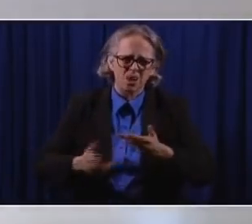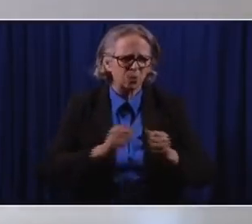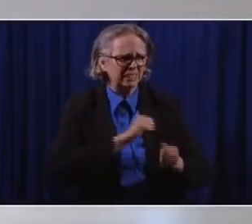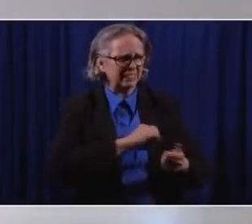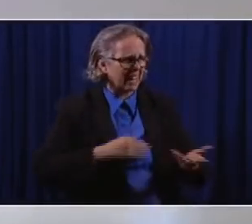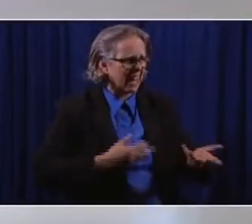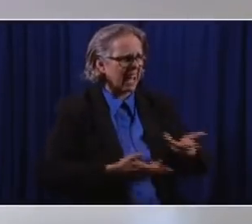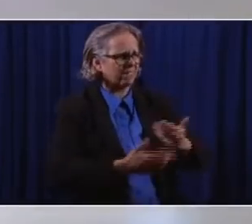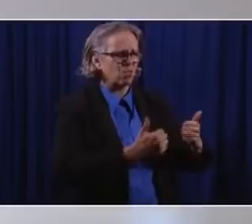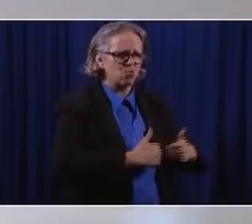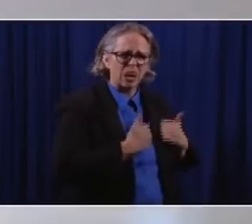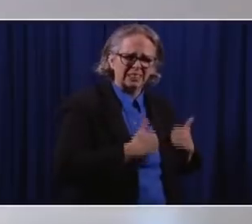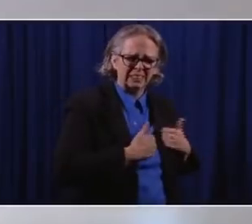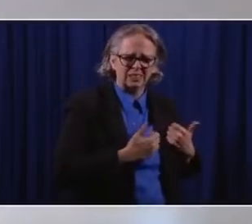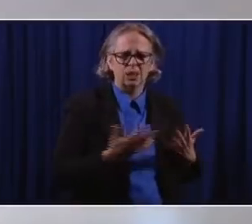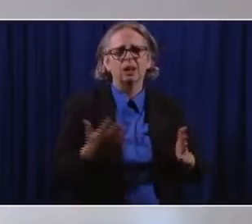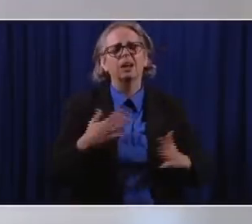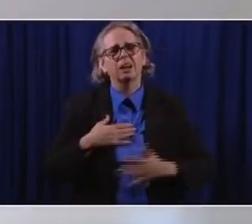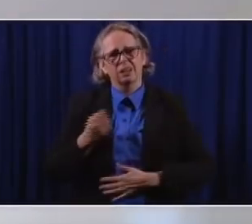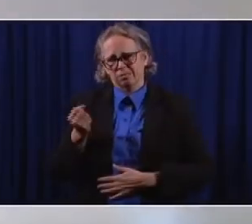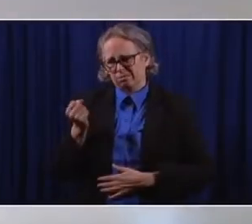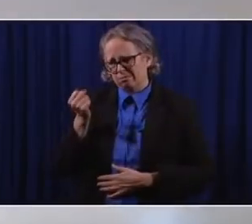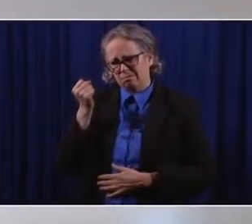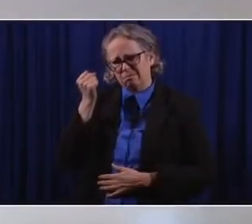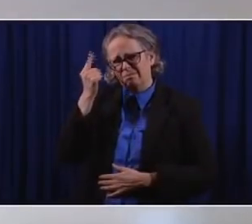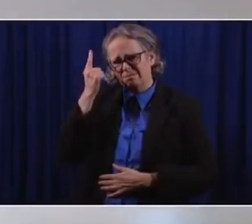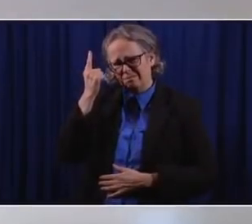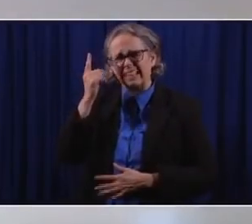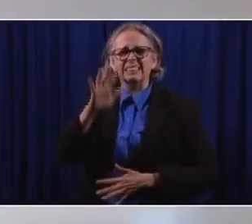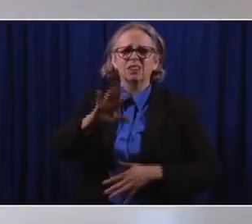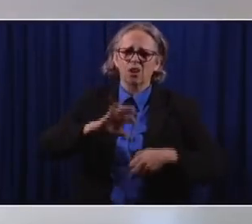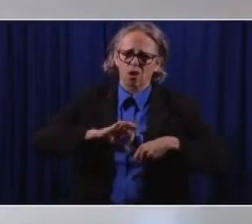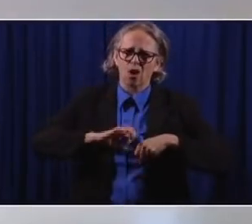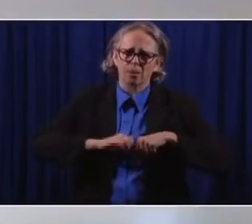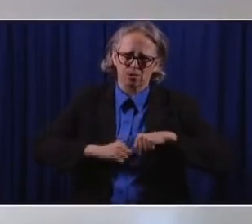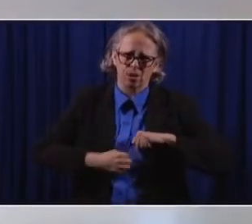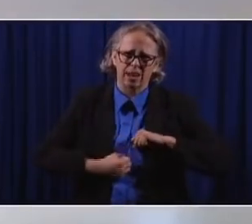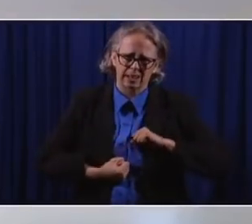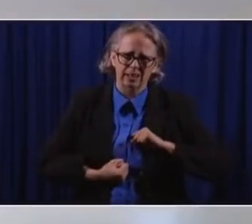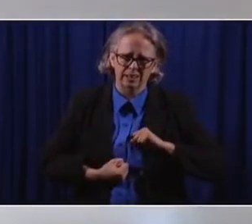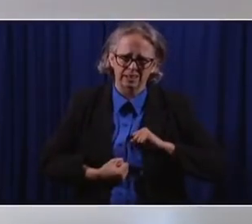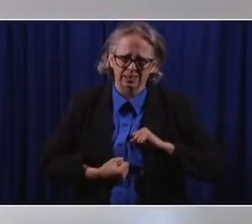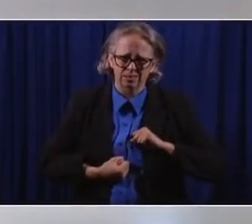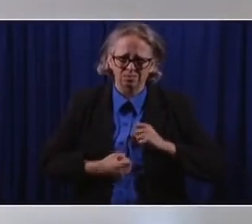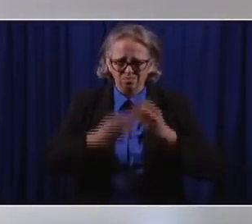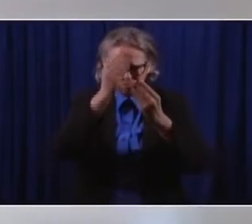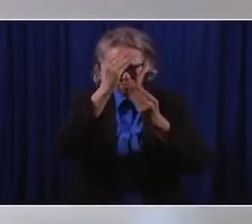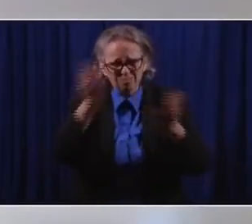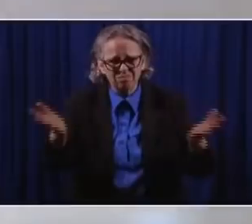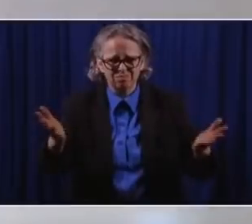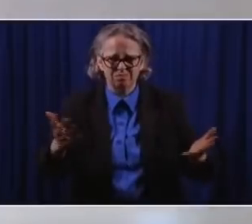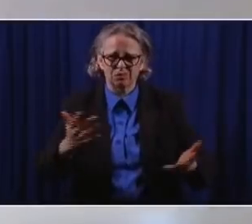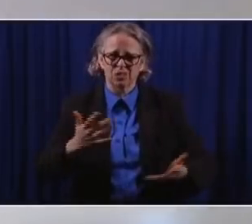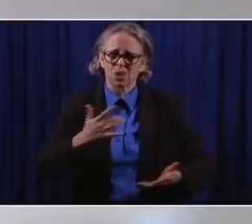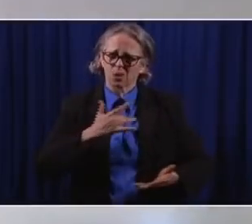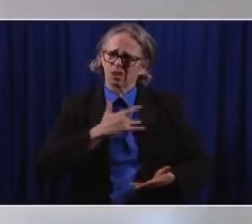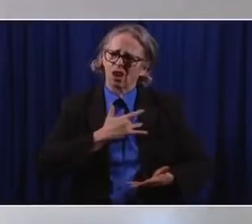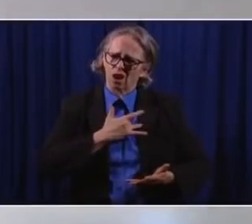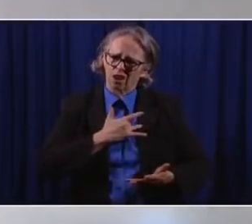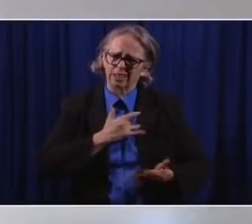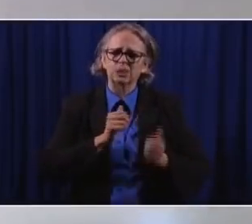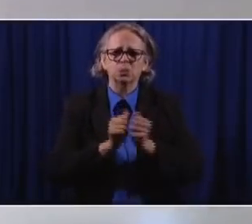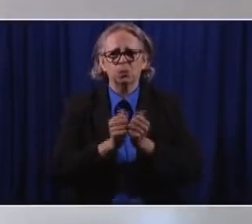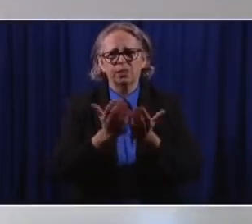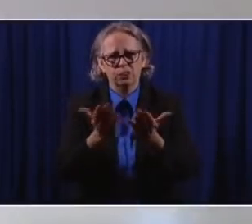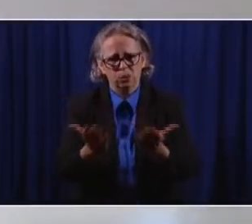heartbreak. And I can only offer that our hearts are all with you. So with the expansions of